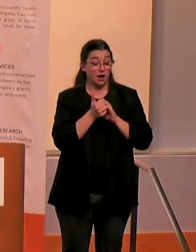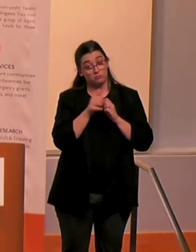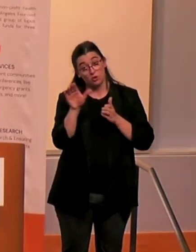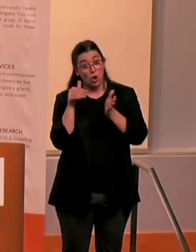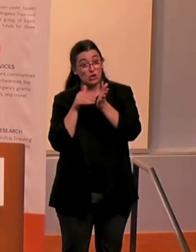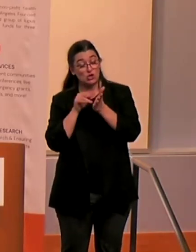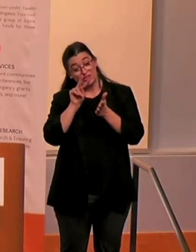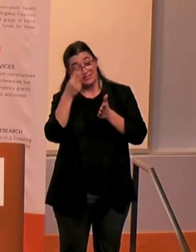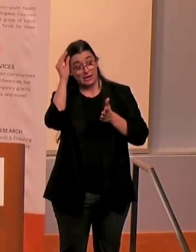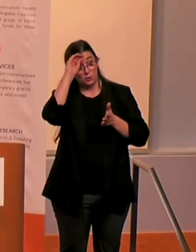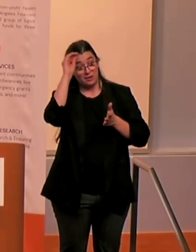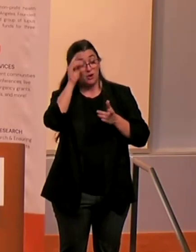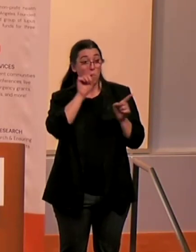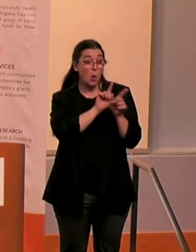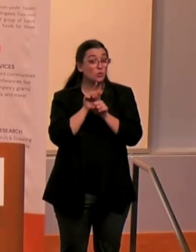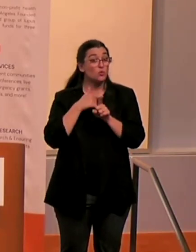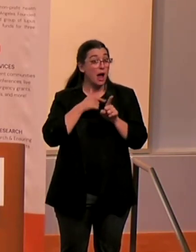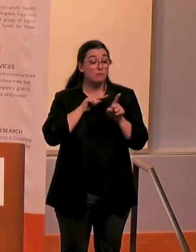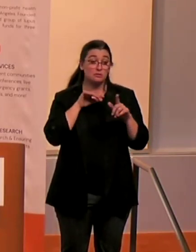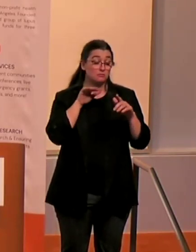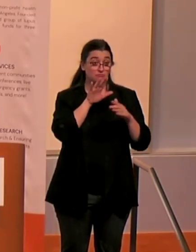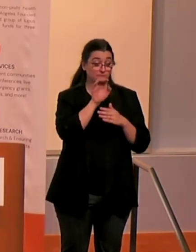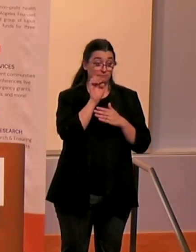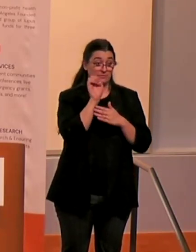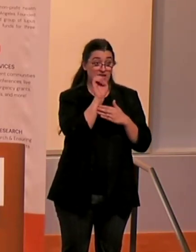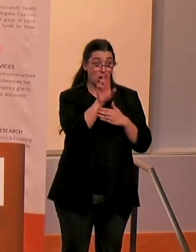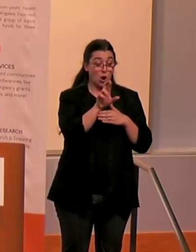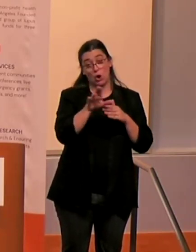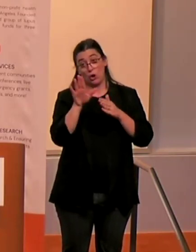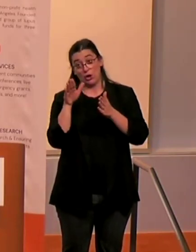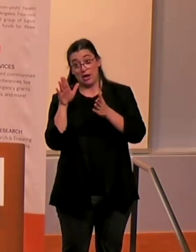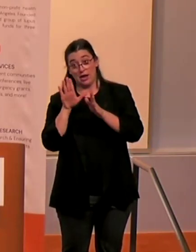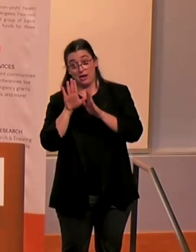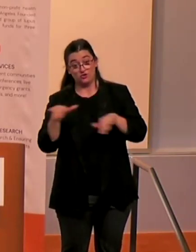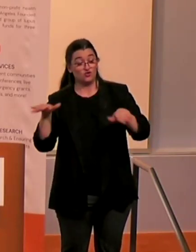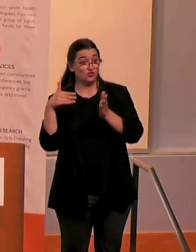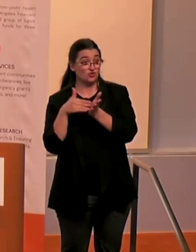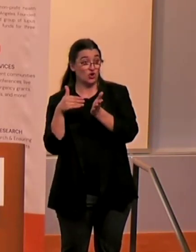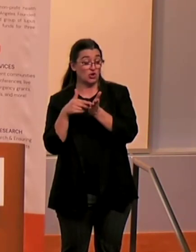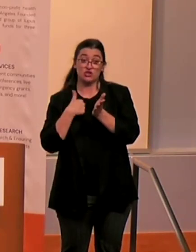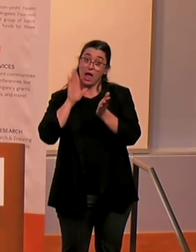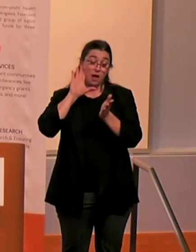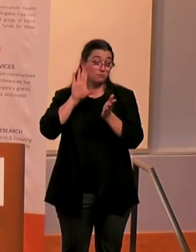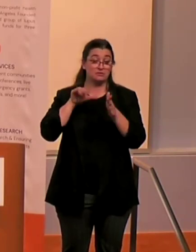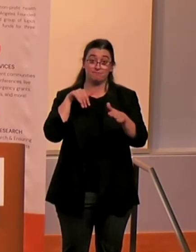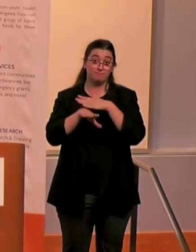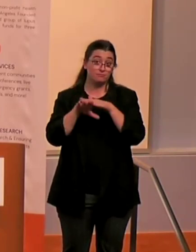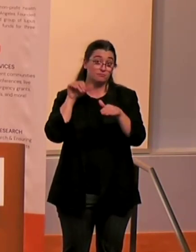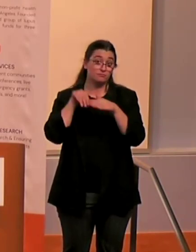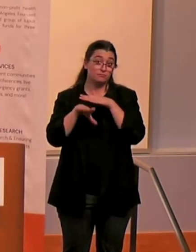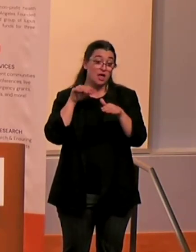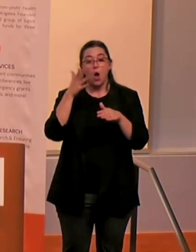was also going in and out of pediatric doctors. The age of 10, at the time I was very into